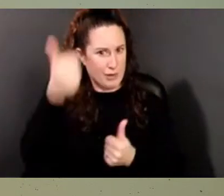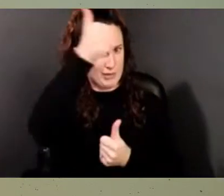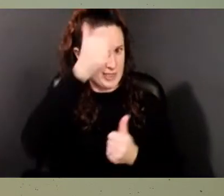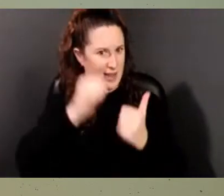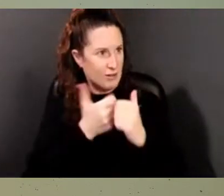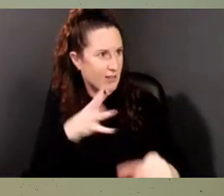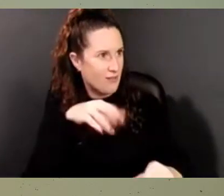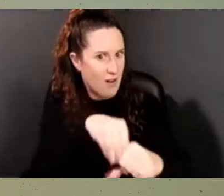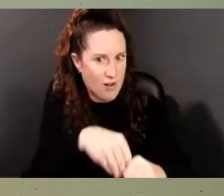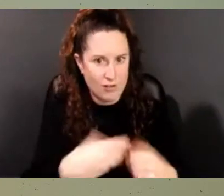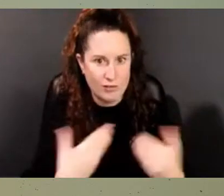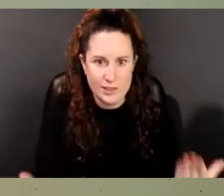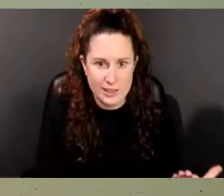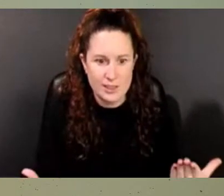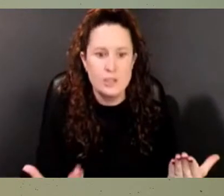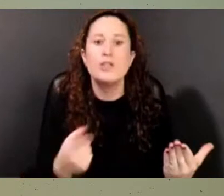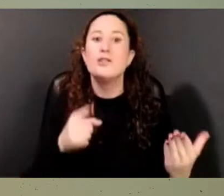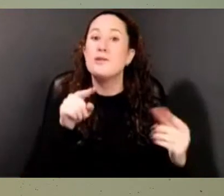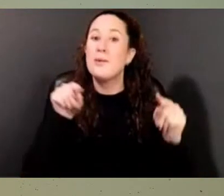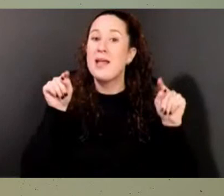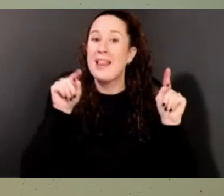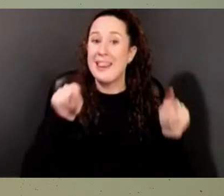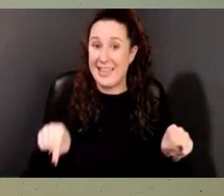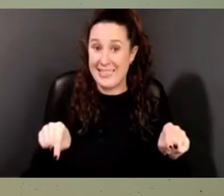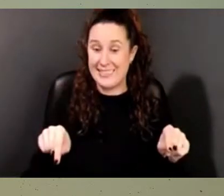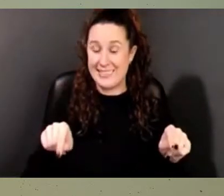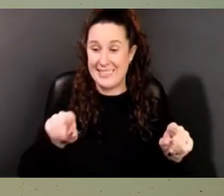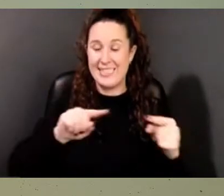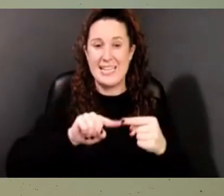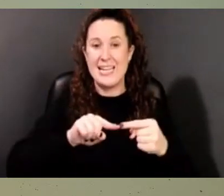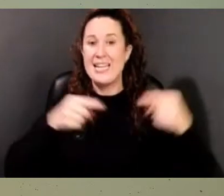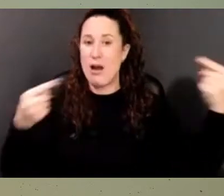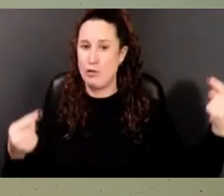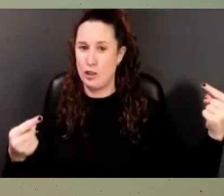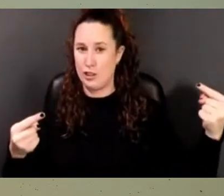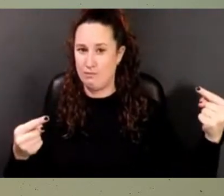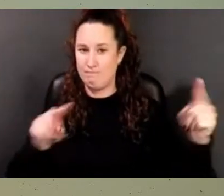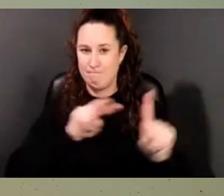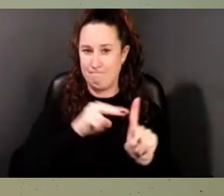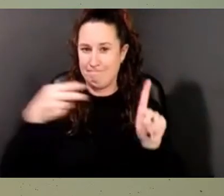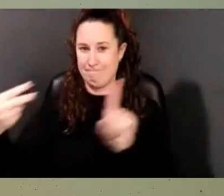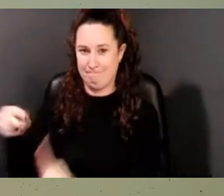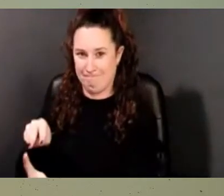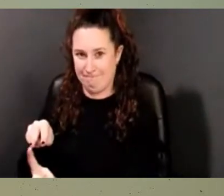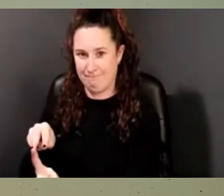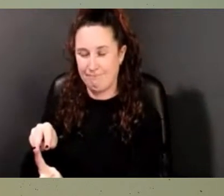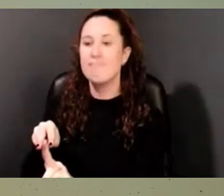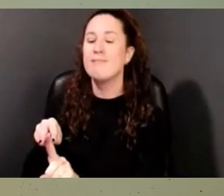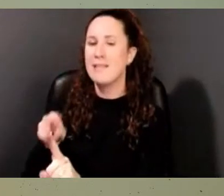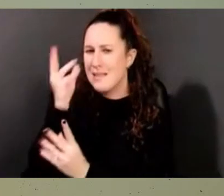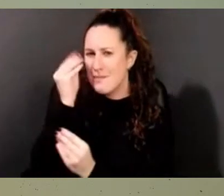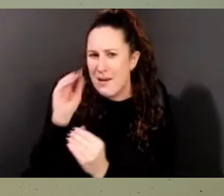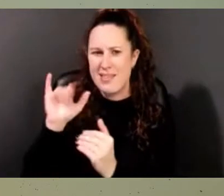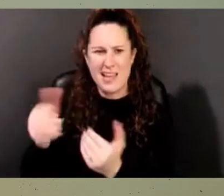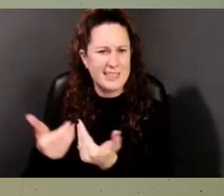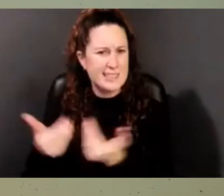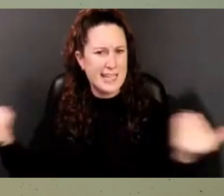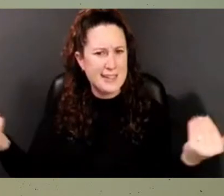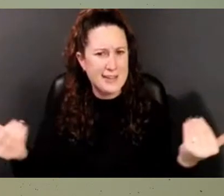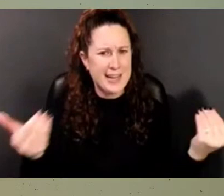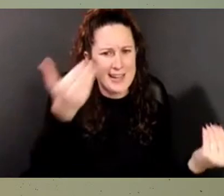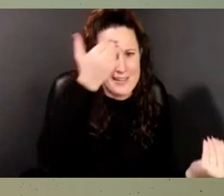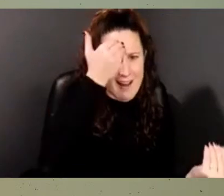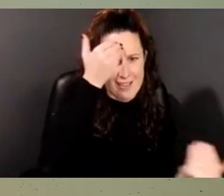so this is a counter to the social erasure and ending this segregated knowledge and this